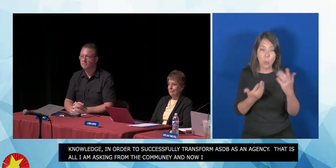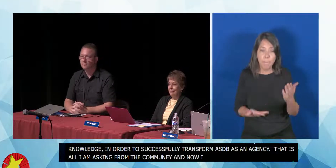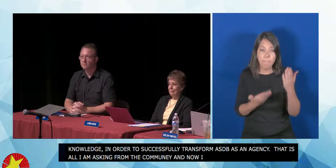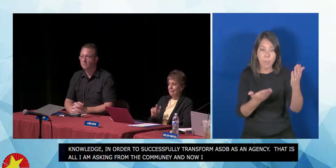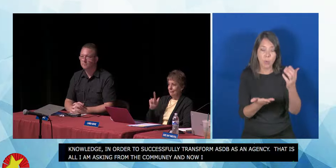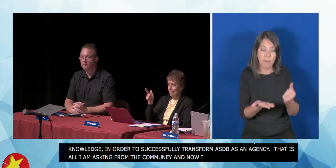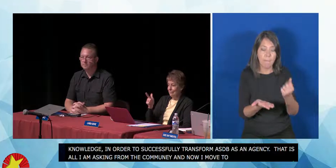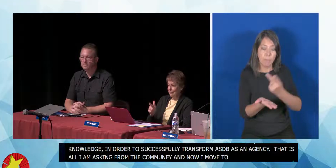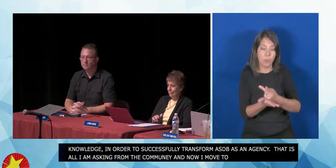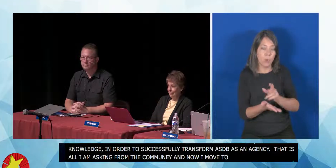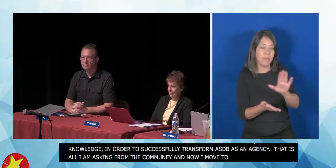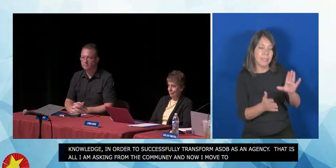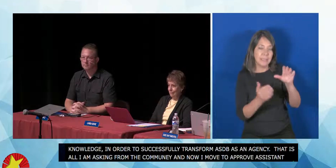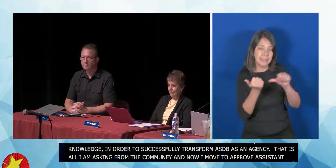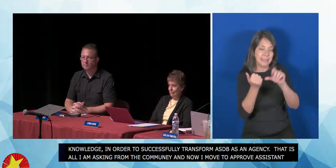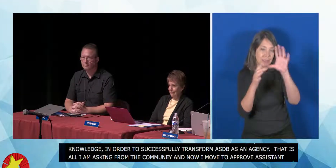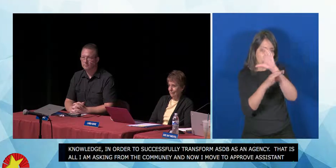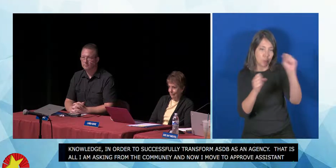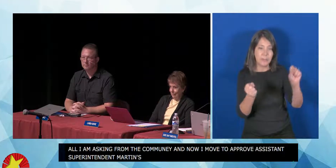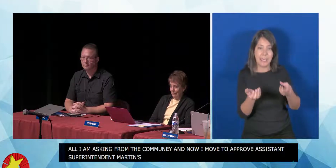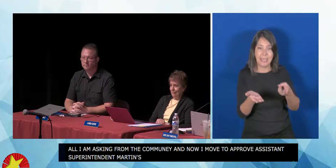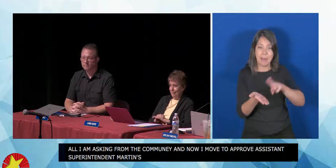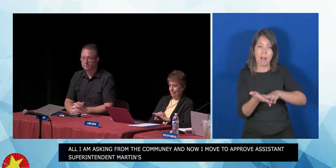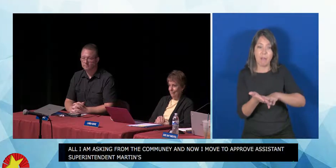Martin's contract. A second.